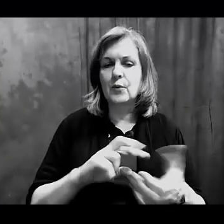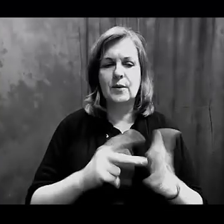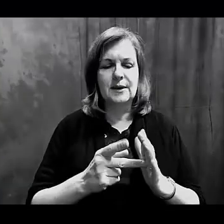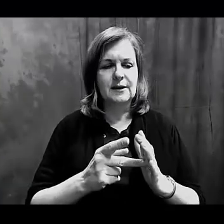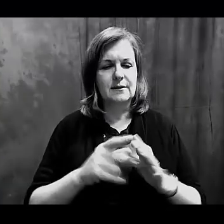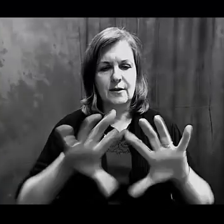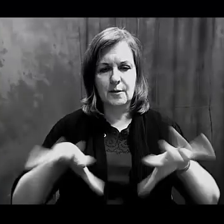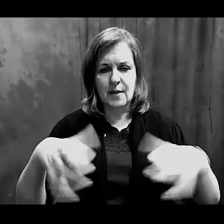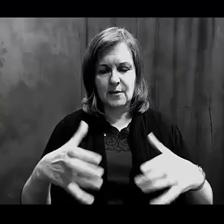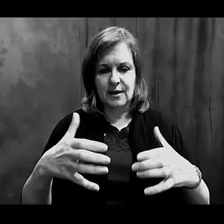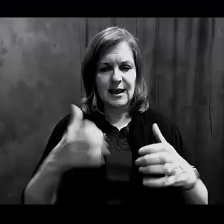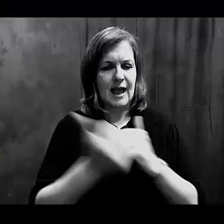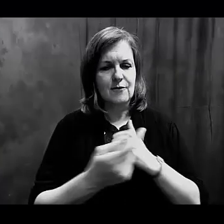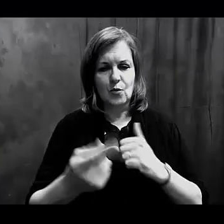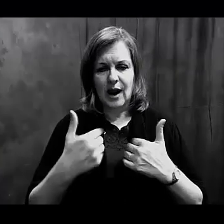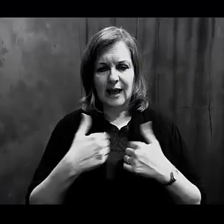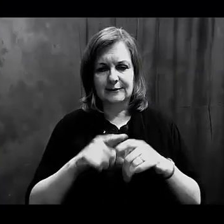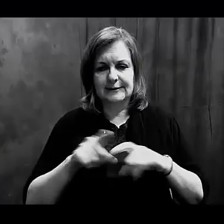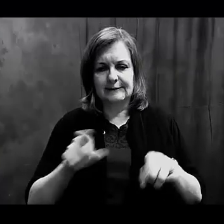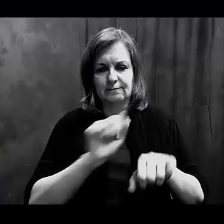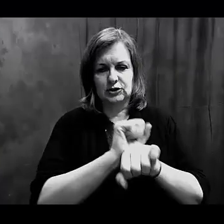is complete division of labor.